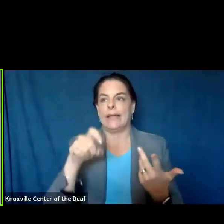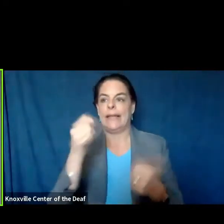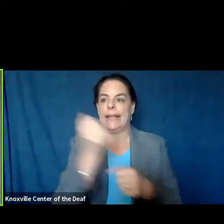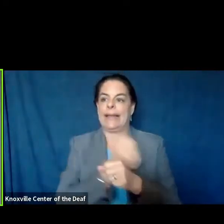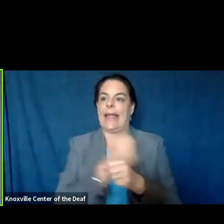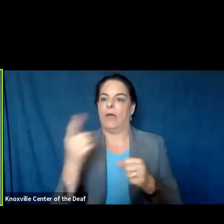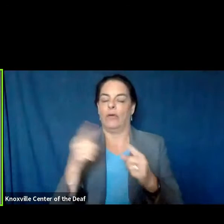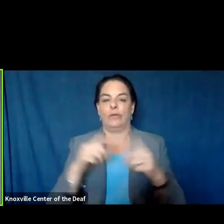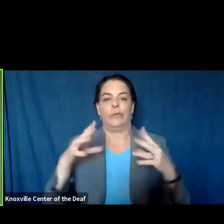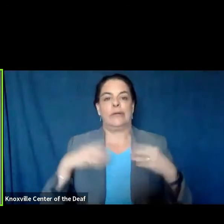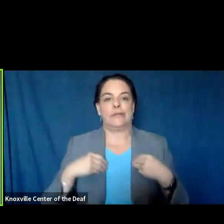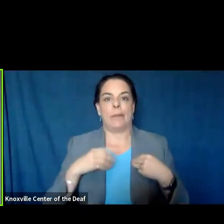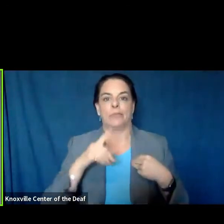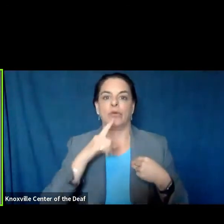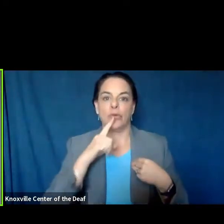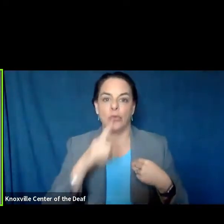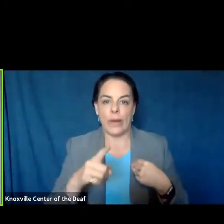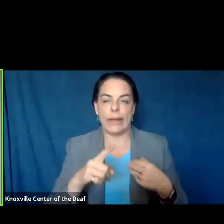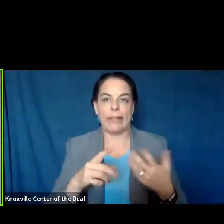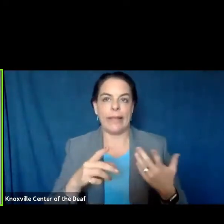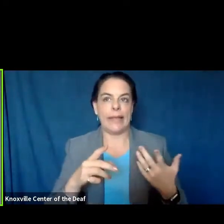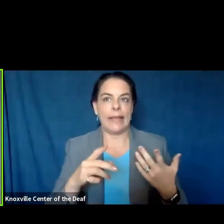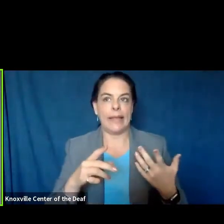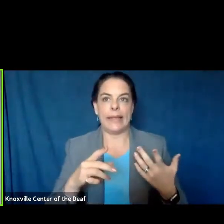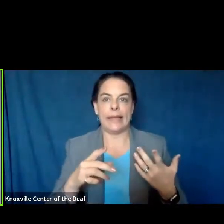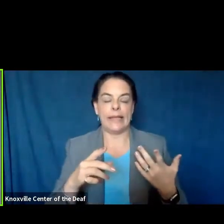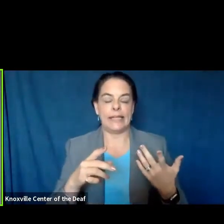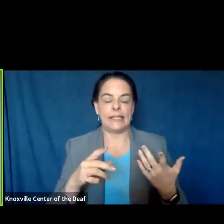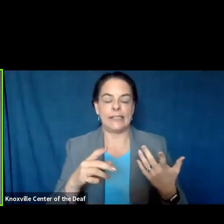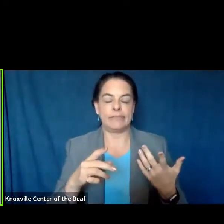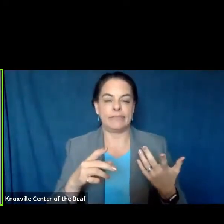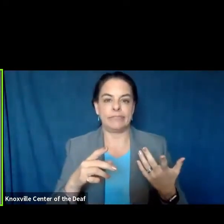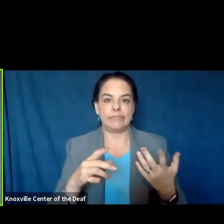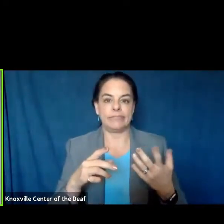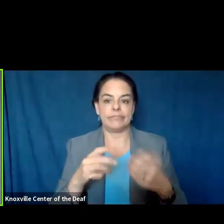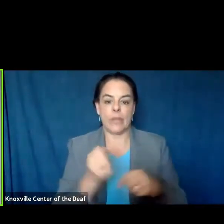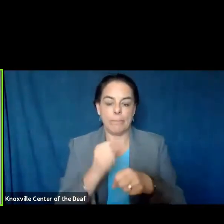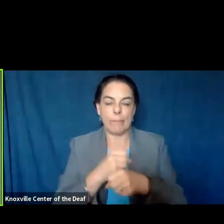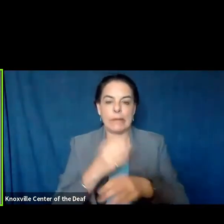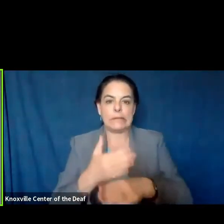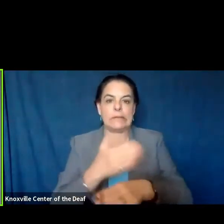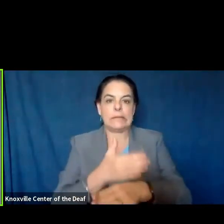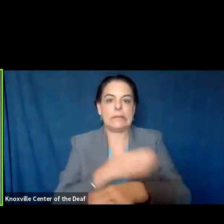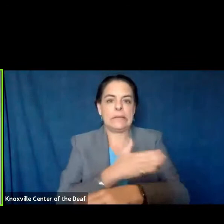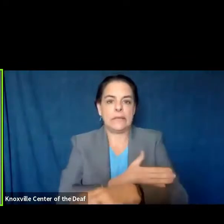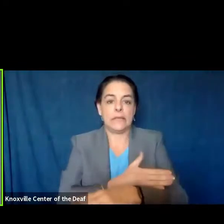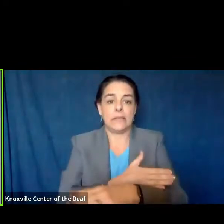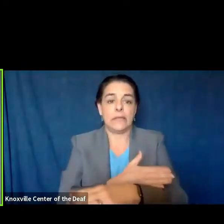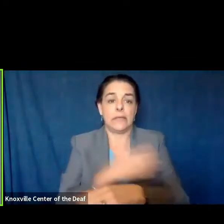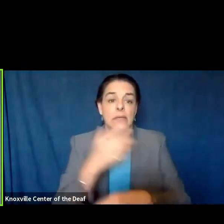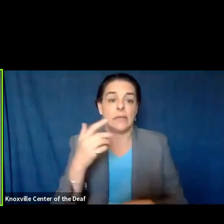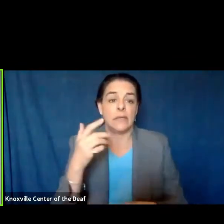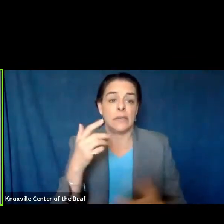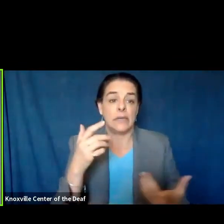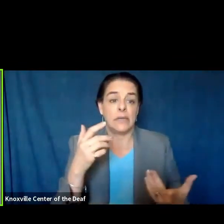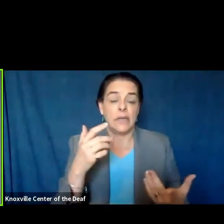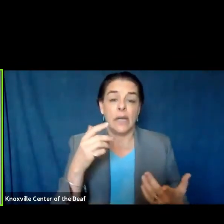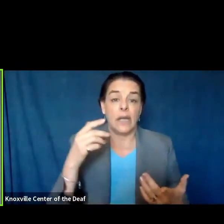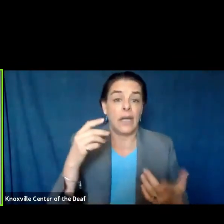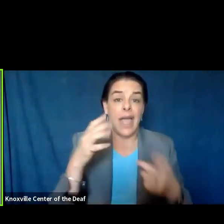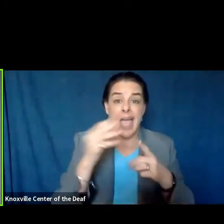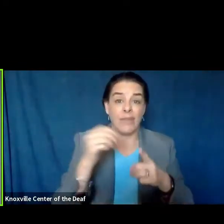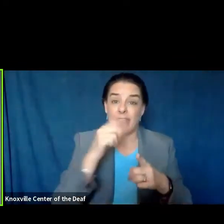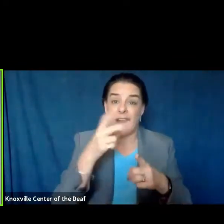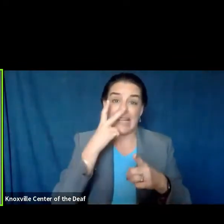buy-in to really start to make some inways into what we're doing. We haven't seen Thanksgiving completely yet, and